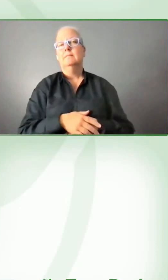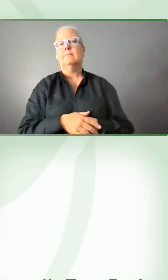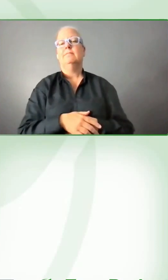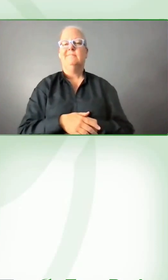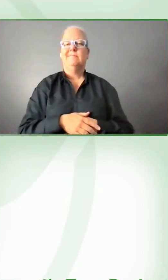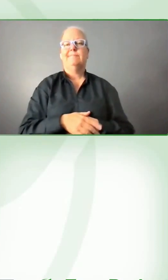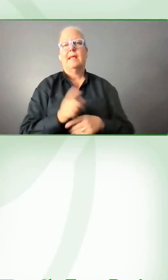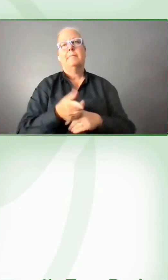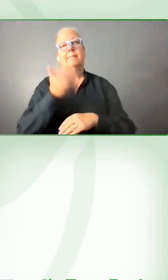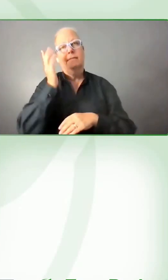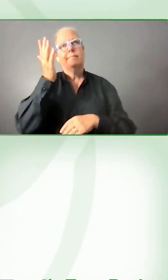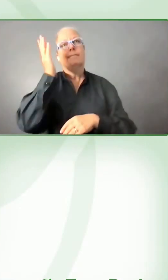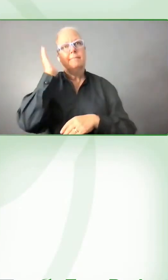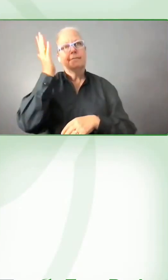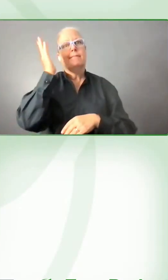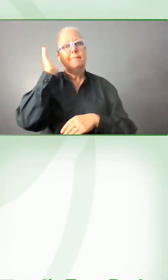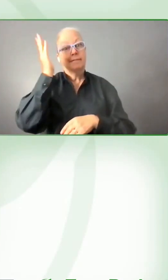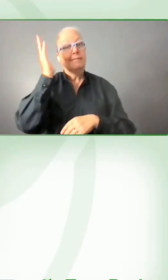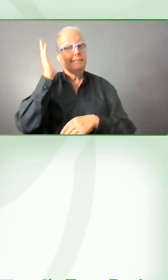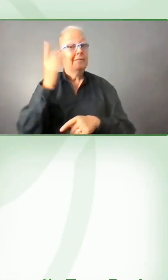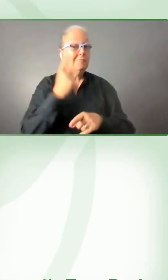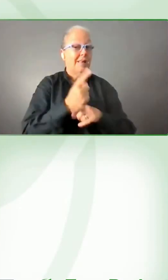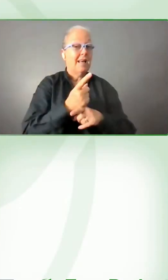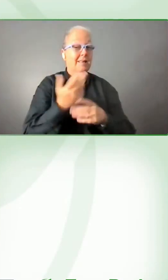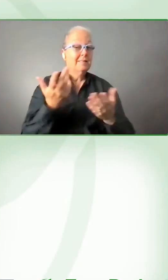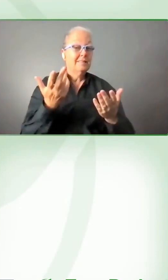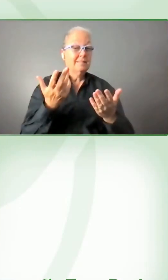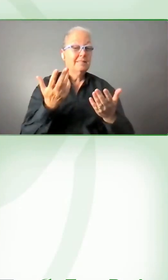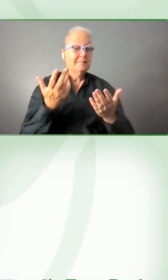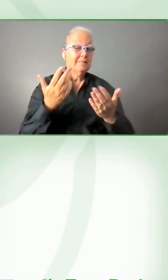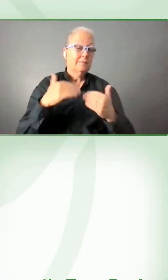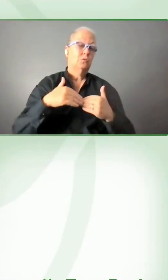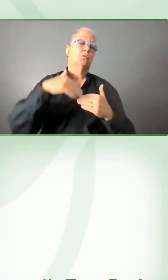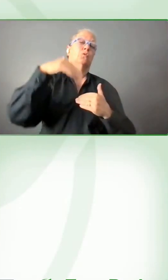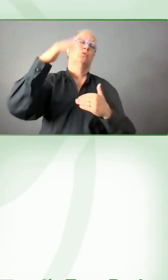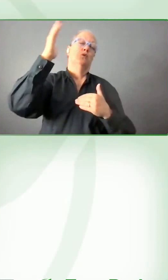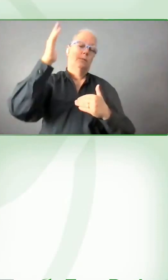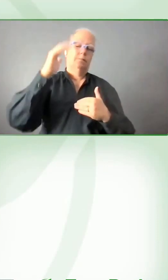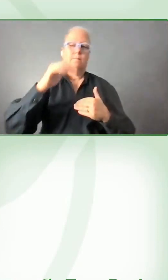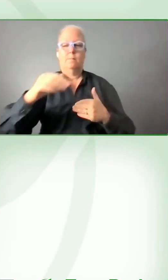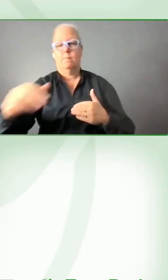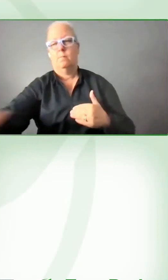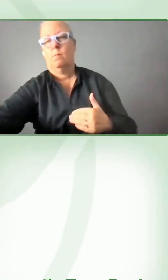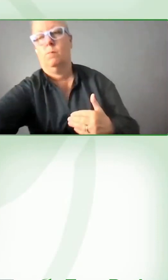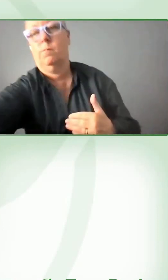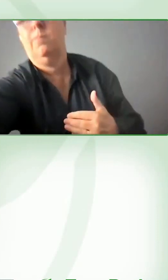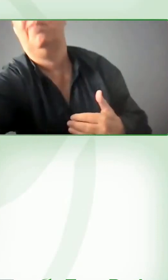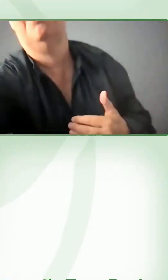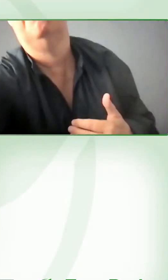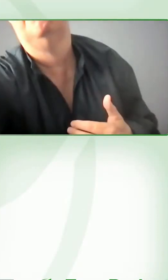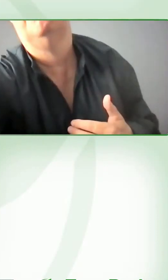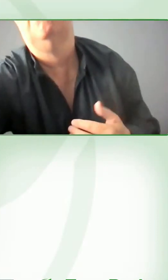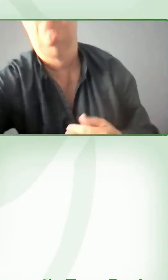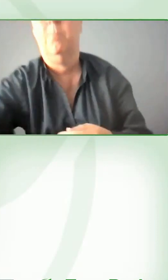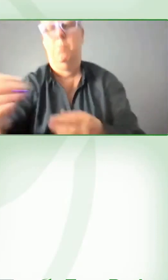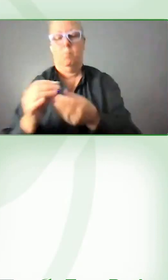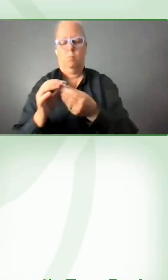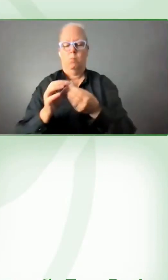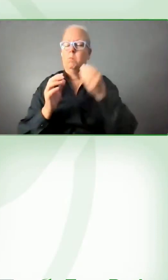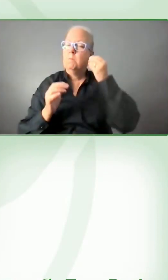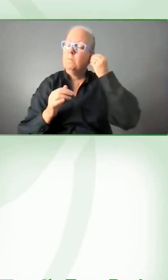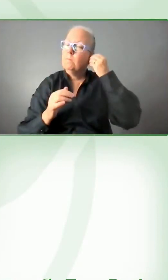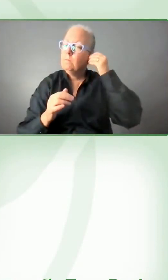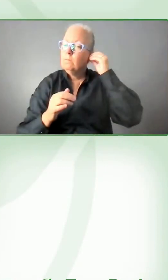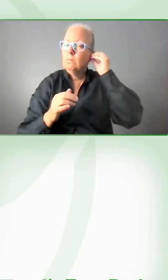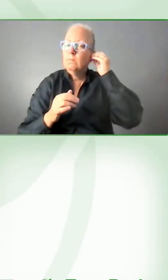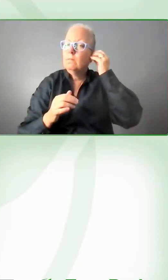right? Lecture type seminars, right? So that's just something that we've noticed a drop off in attendance. So we're already